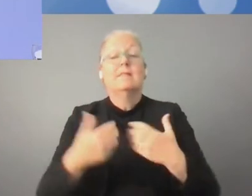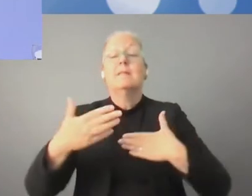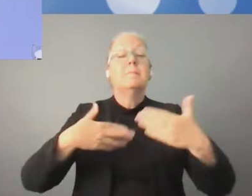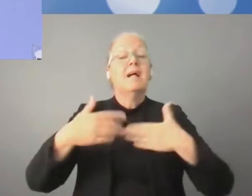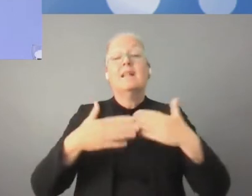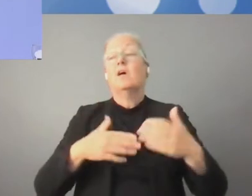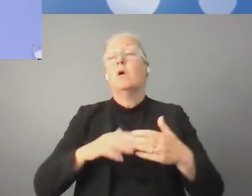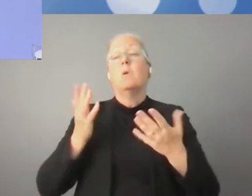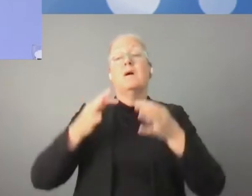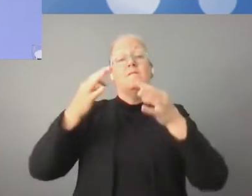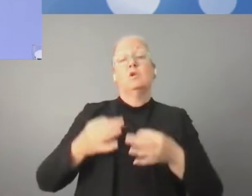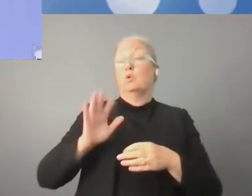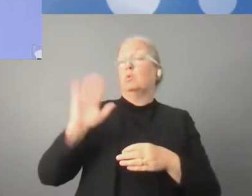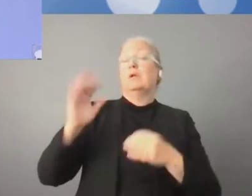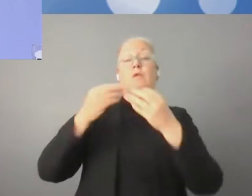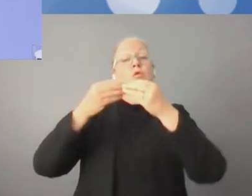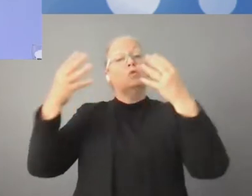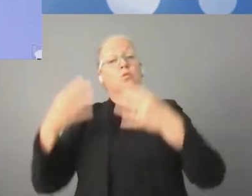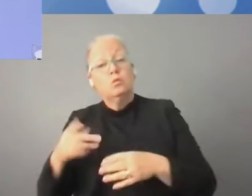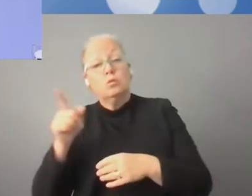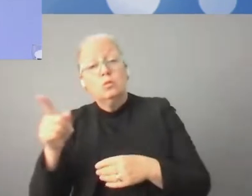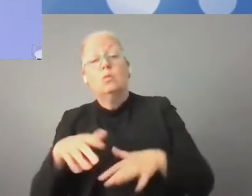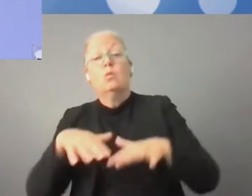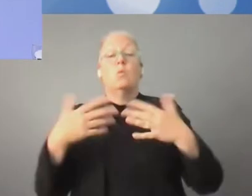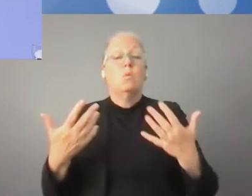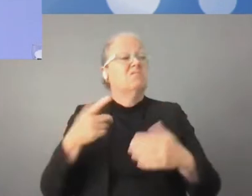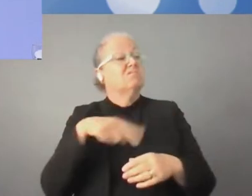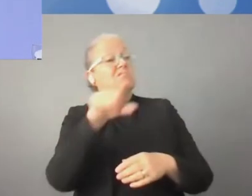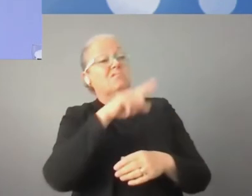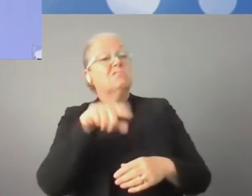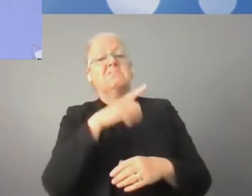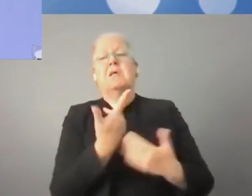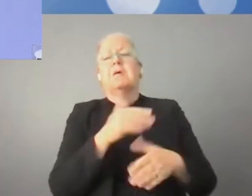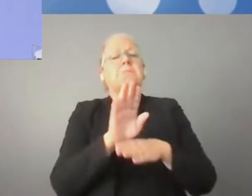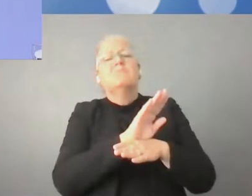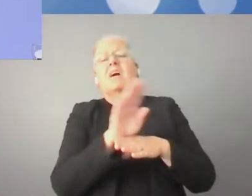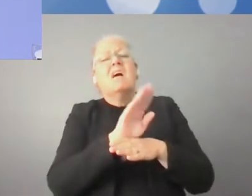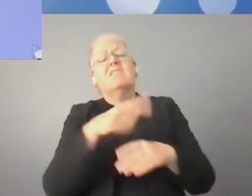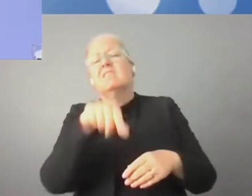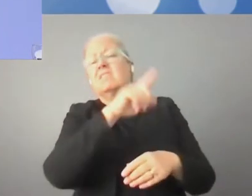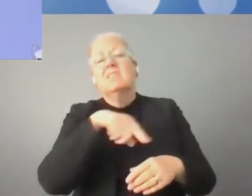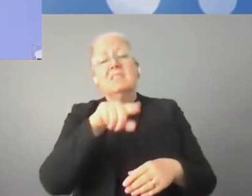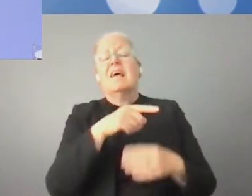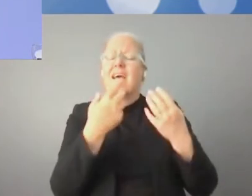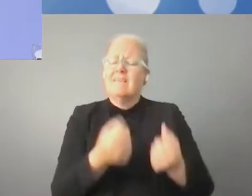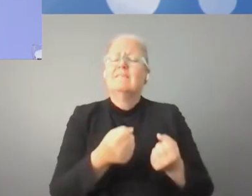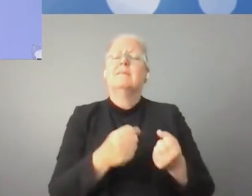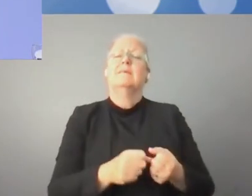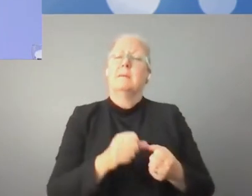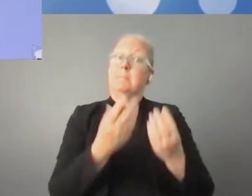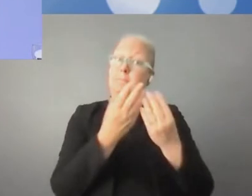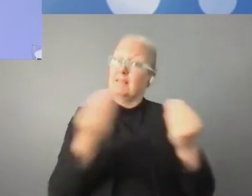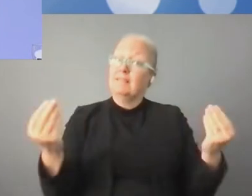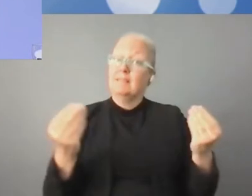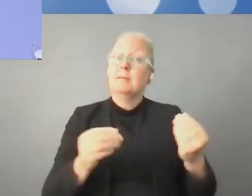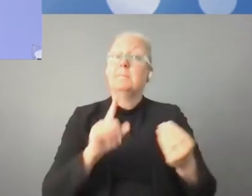institutions or in practice by private actors many rules exist the question is whether they are the right rules